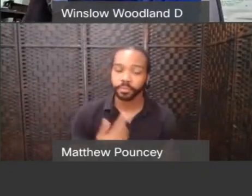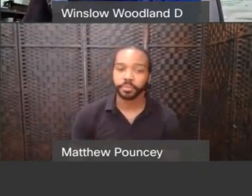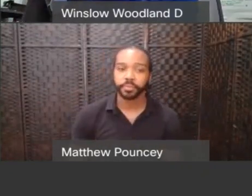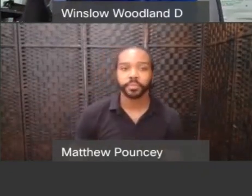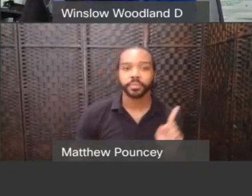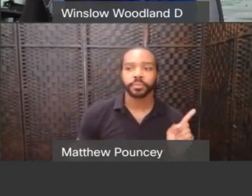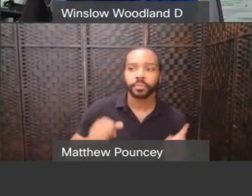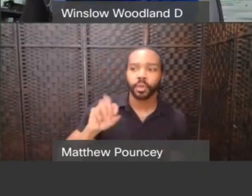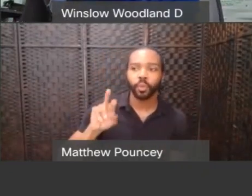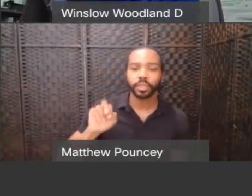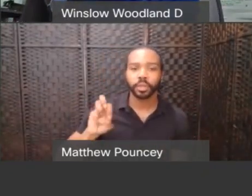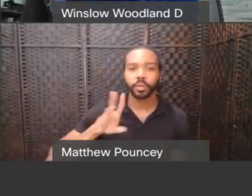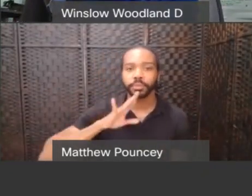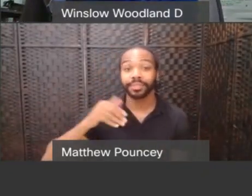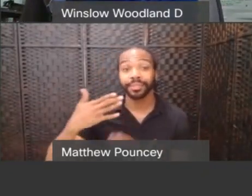Thank you, Jessica.